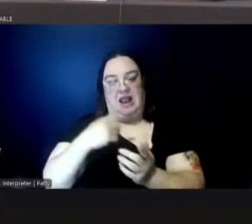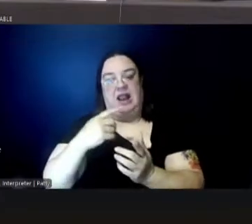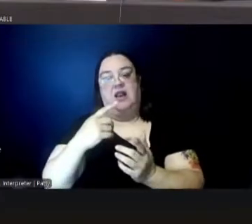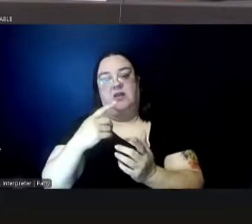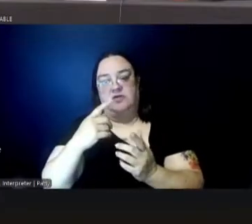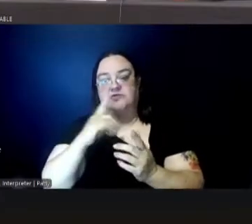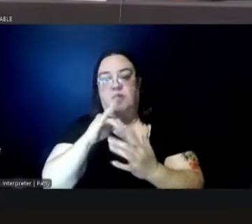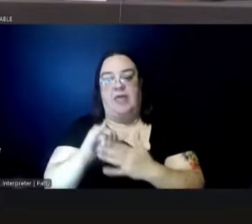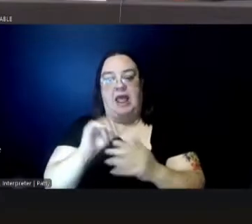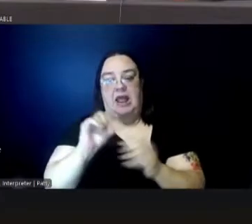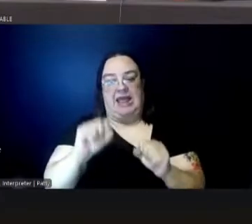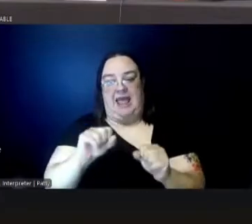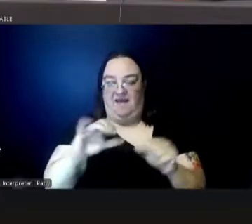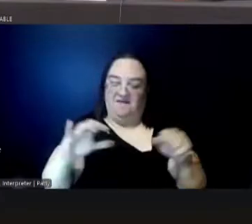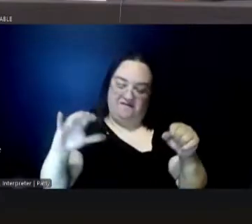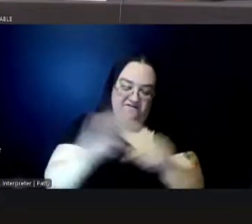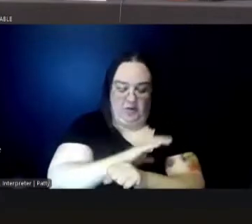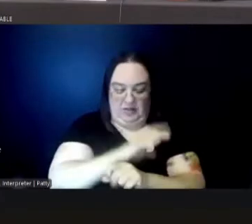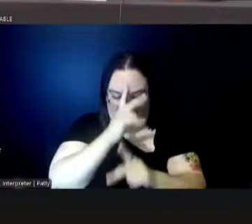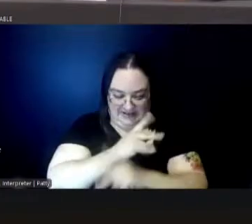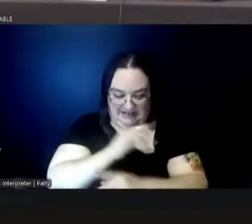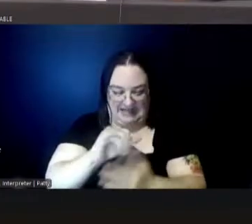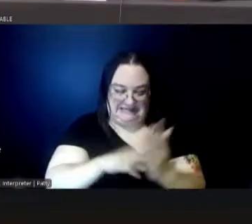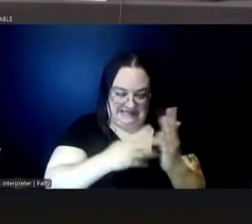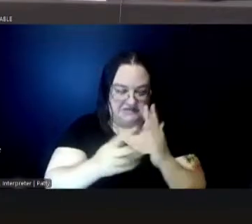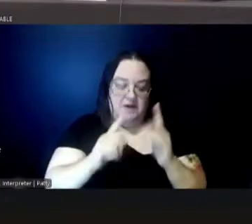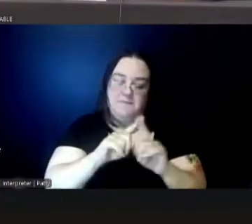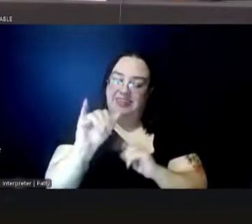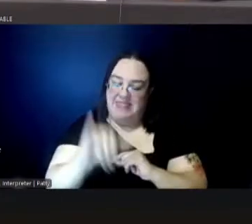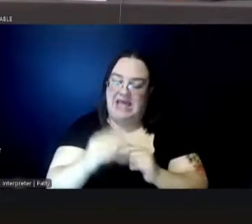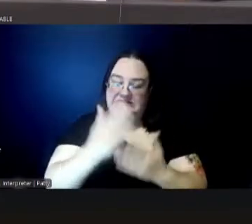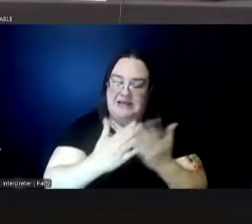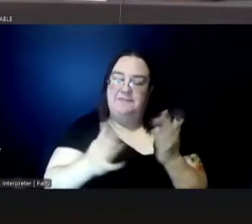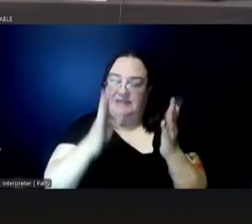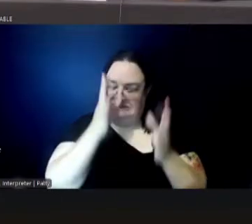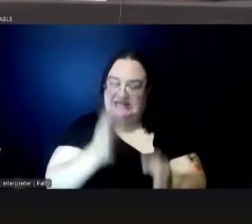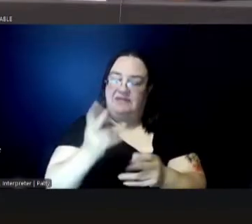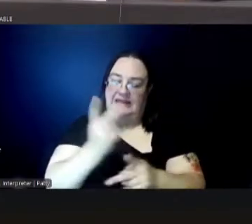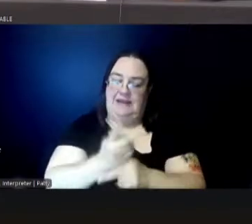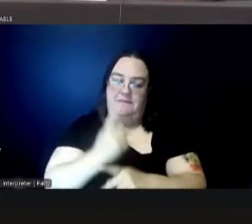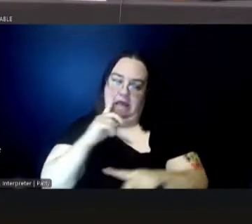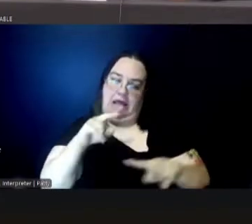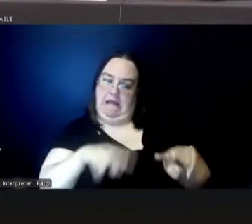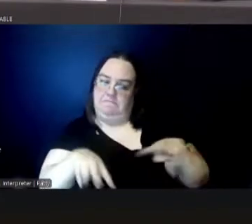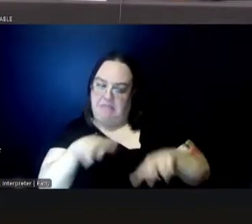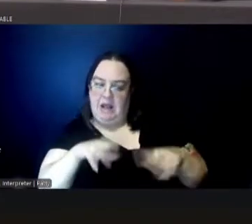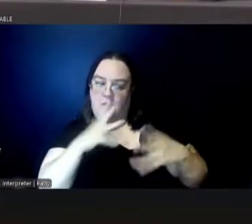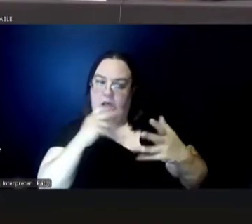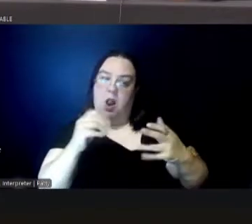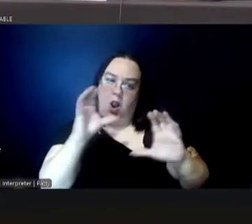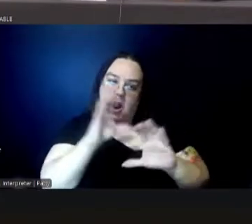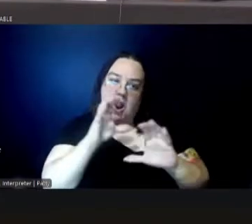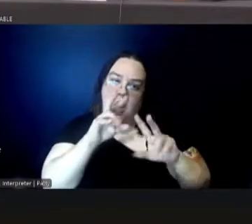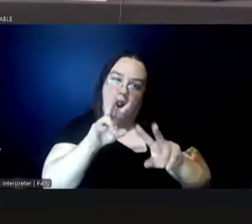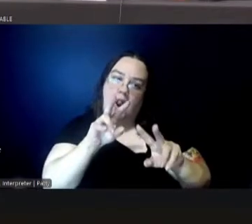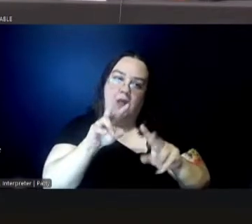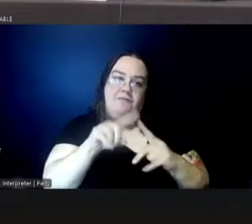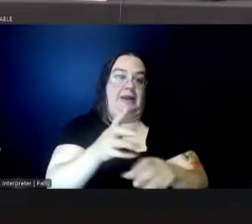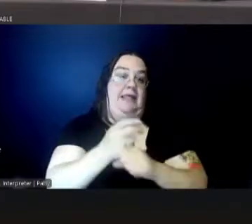that schedule out. But that is definitely something that we are monitoring and looking forward to as well.